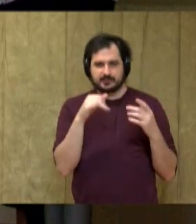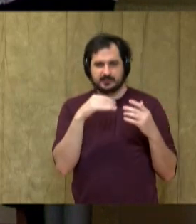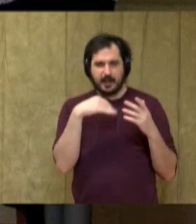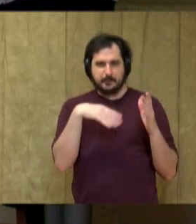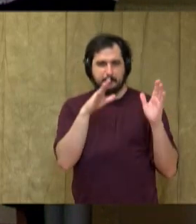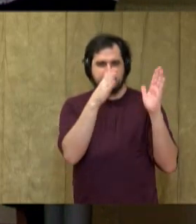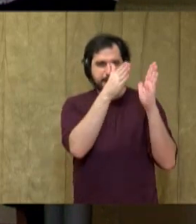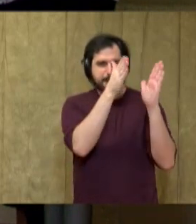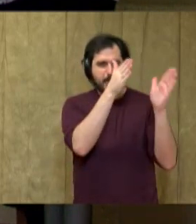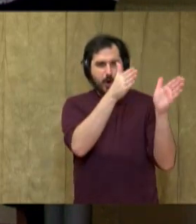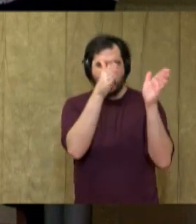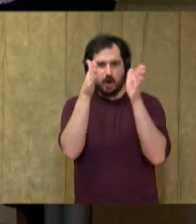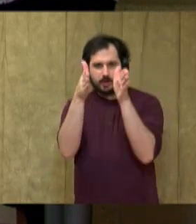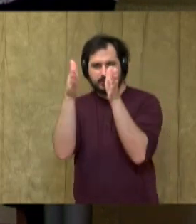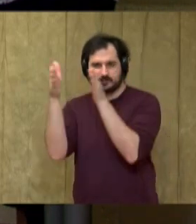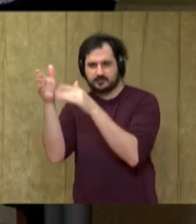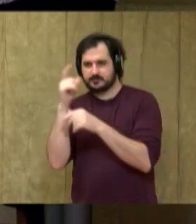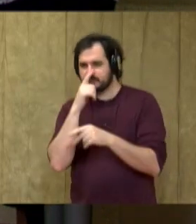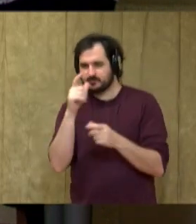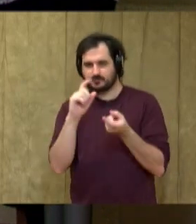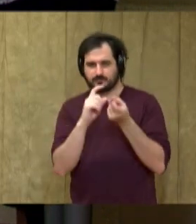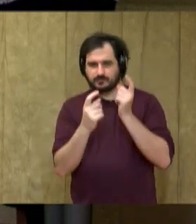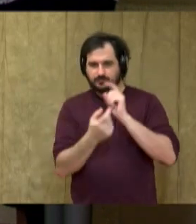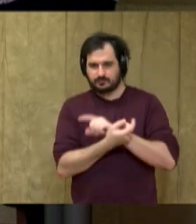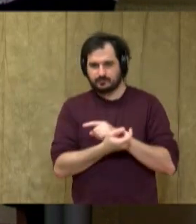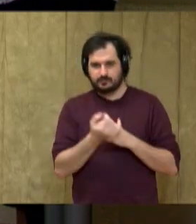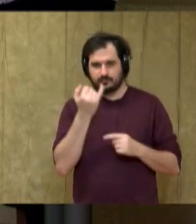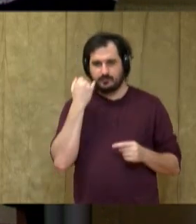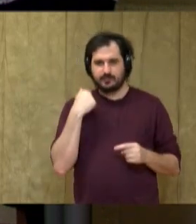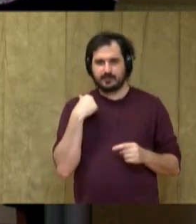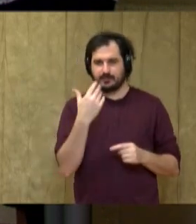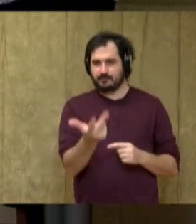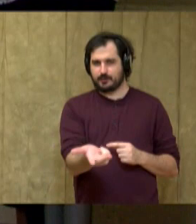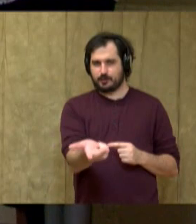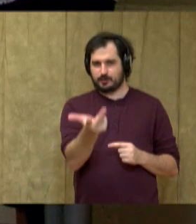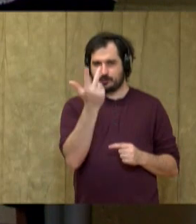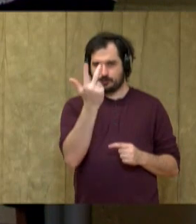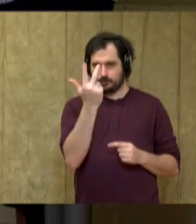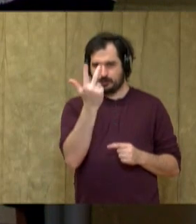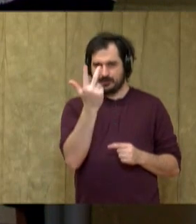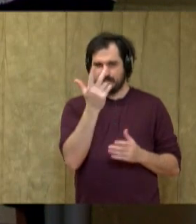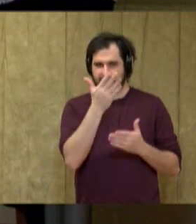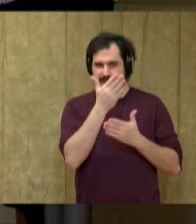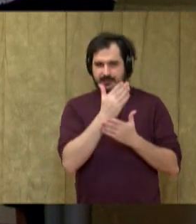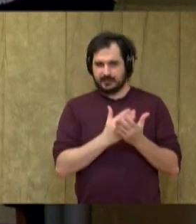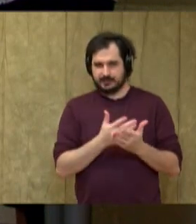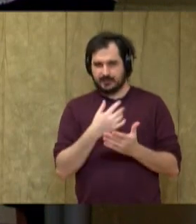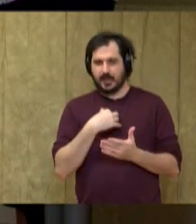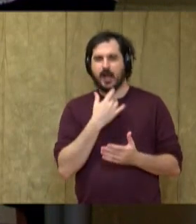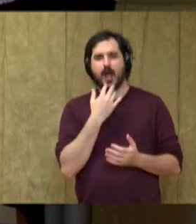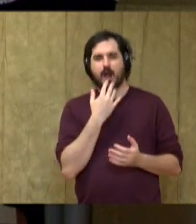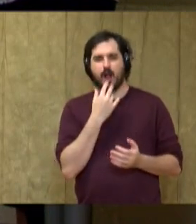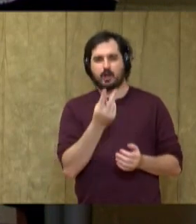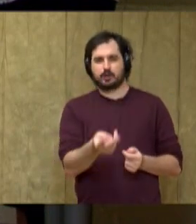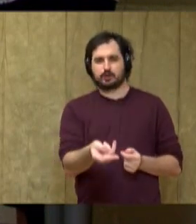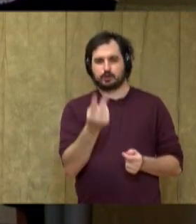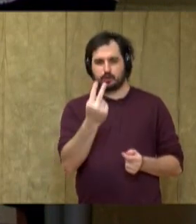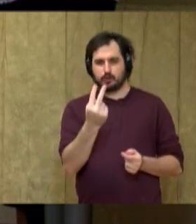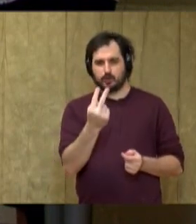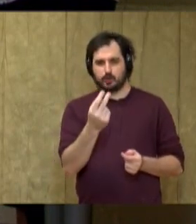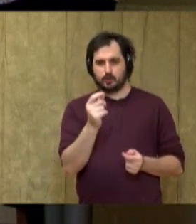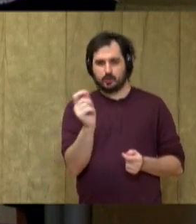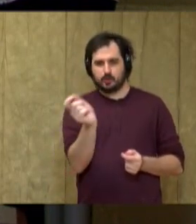not change. If I have 3 sections and I color in 2 of the